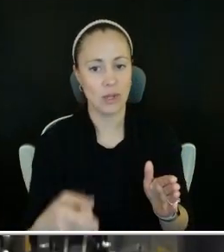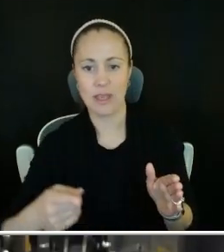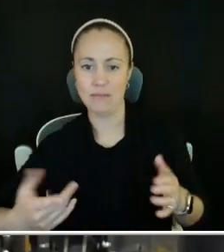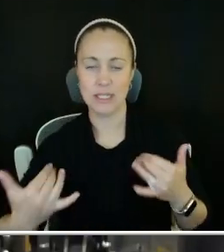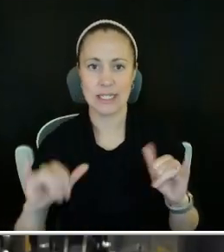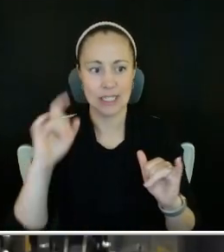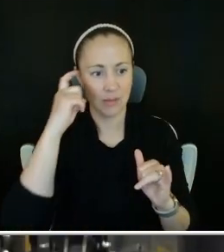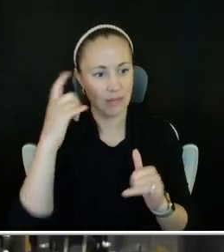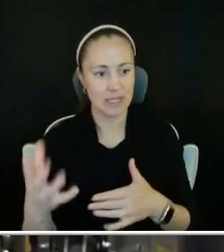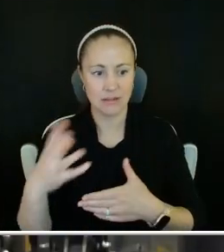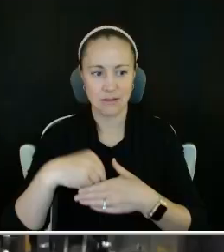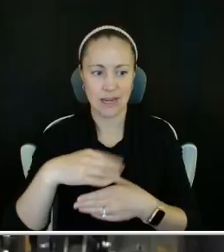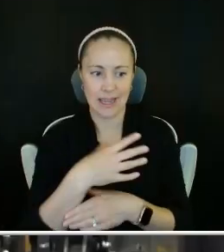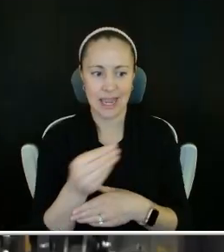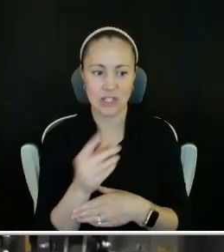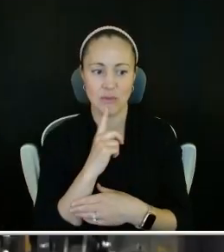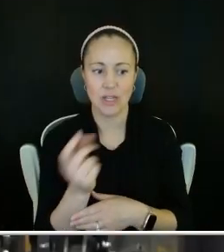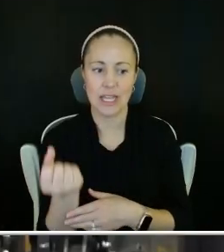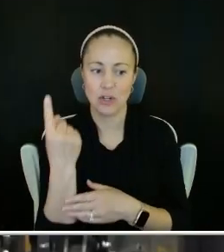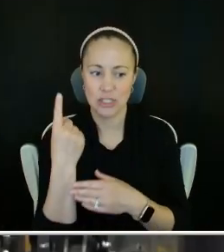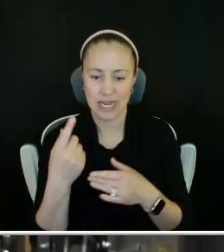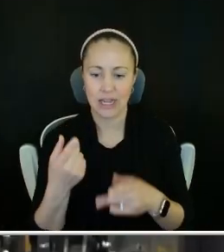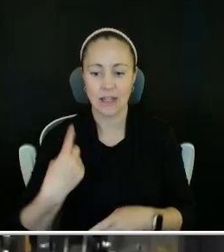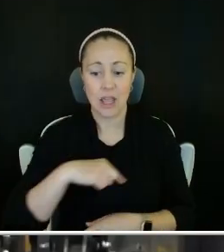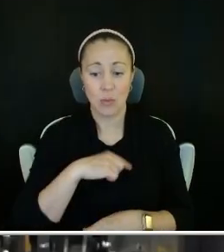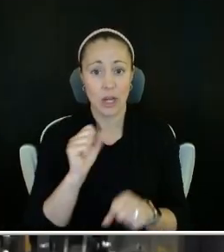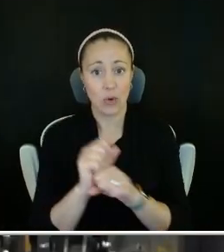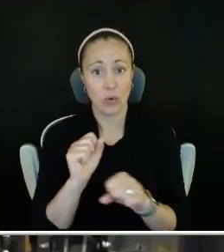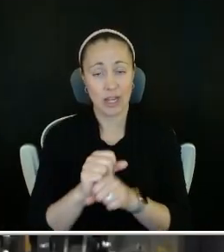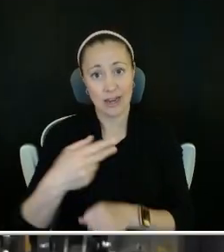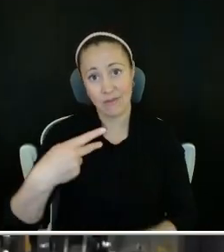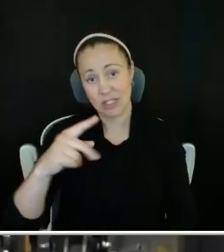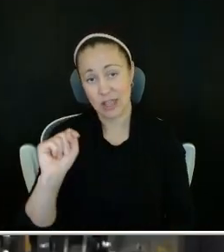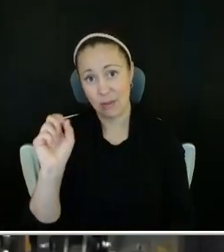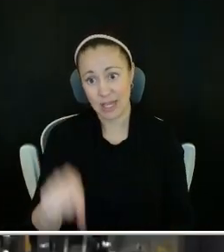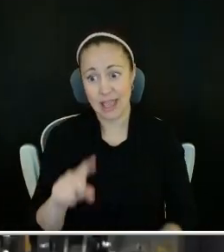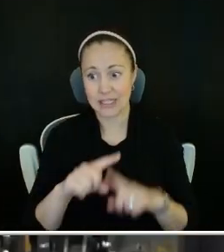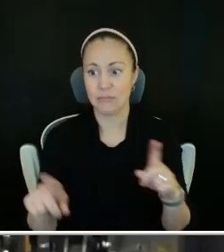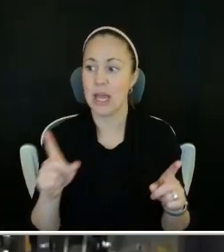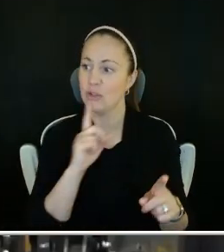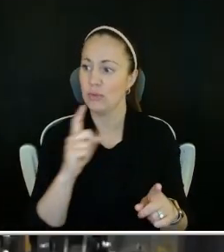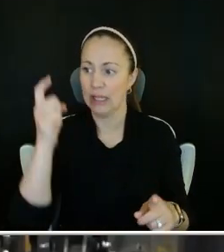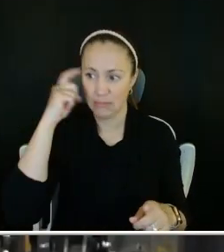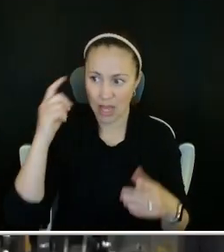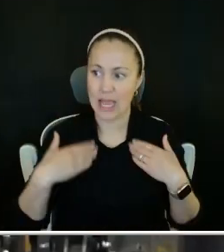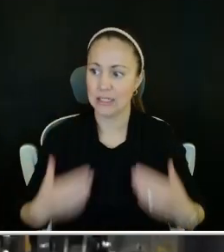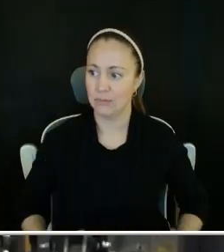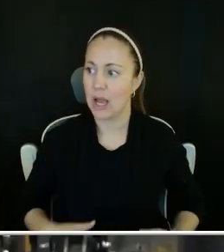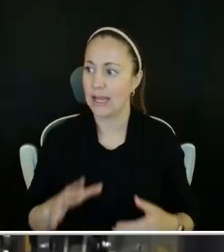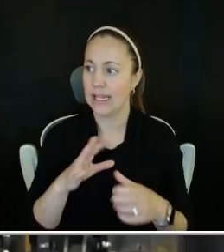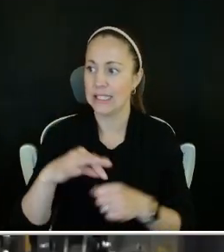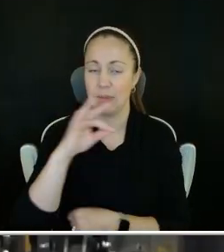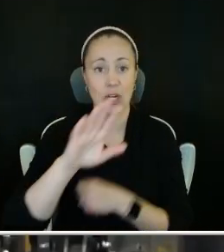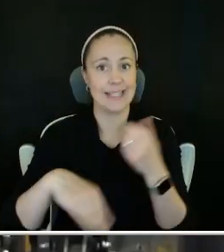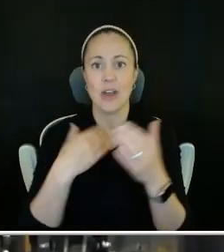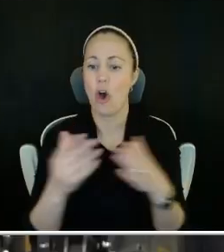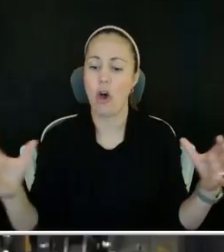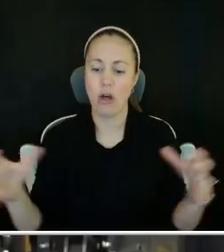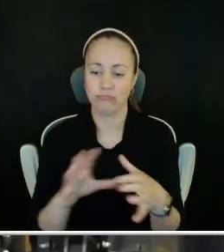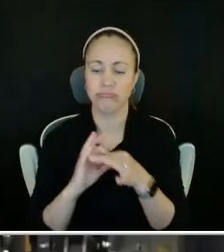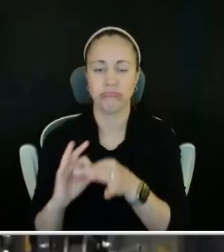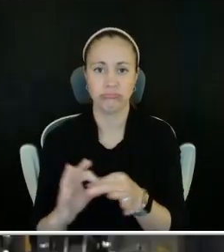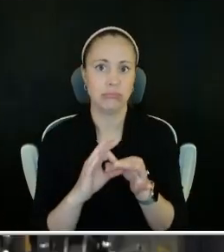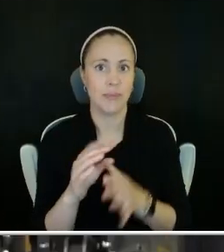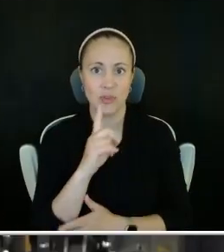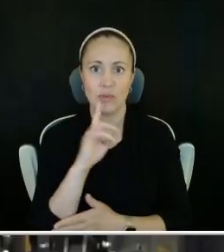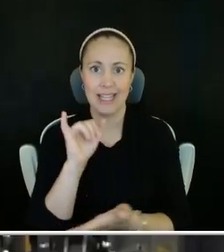that while we're working in physical therapy, it's really like mind, body, spirit. We're working the whole person. So that's what we really try to